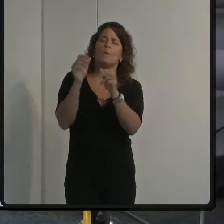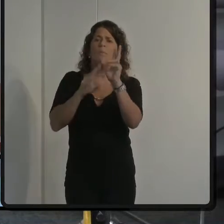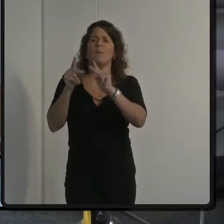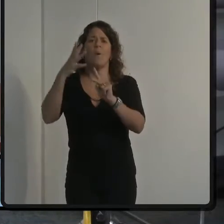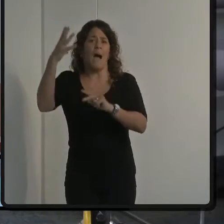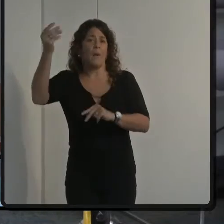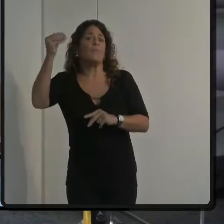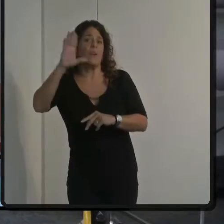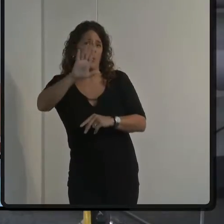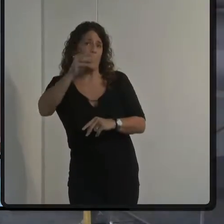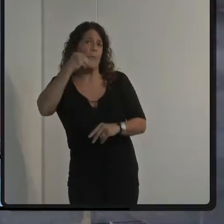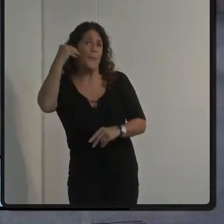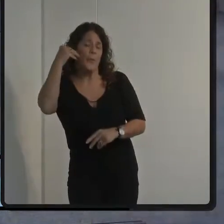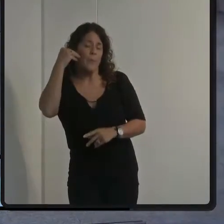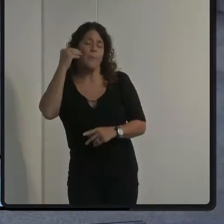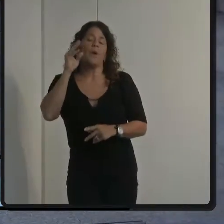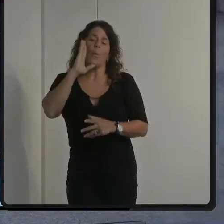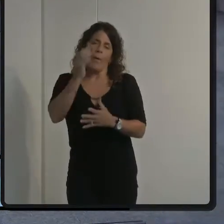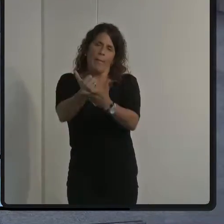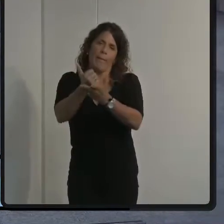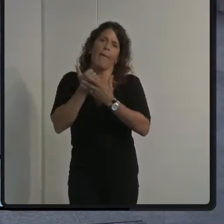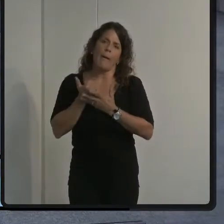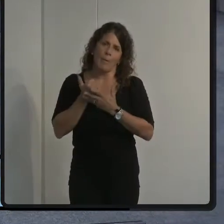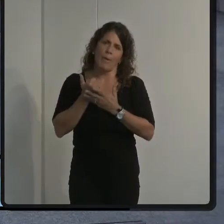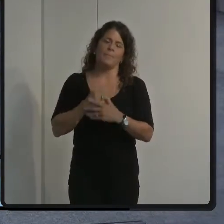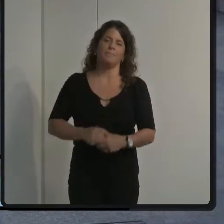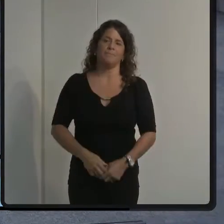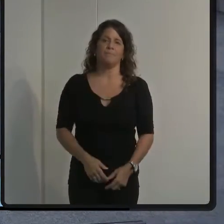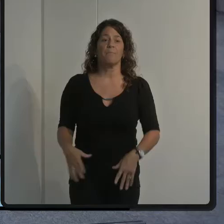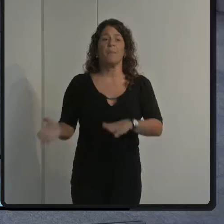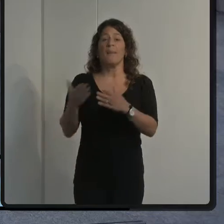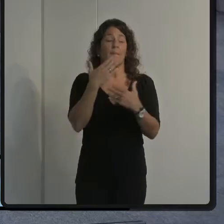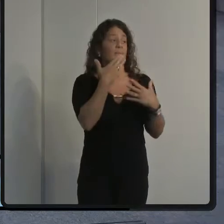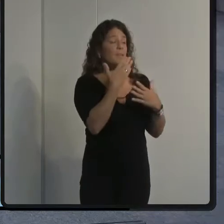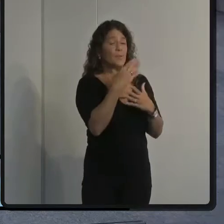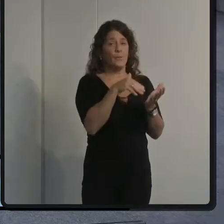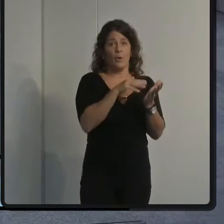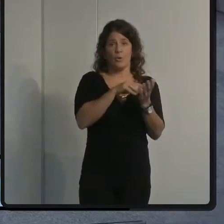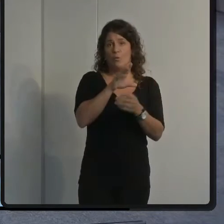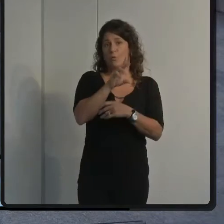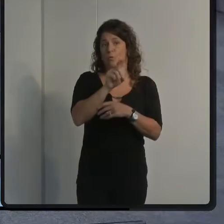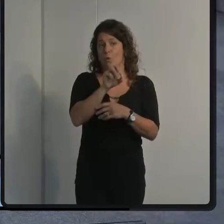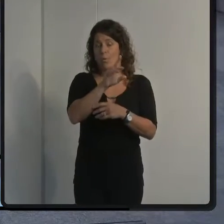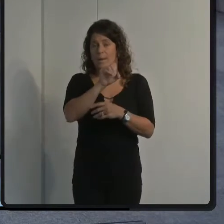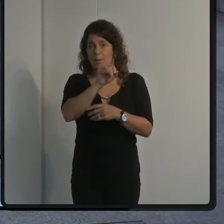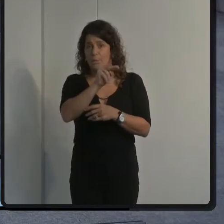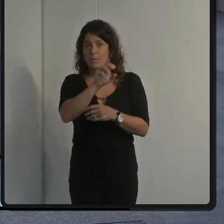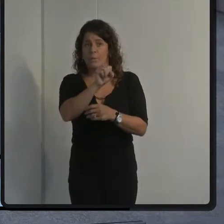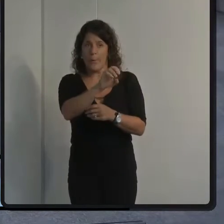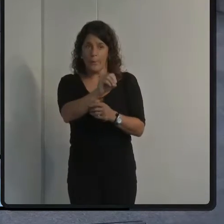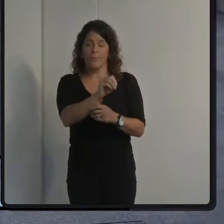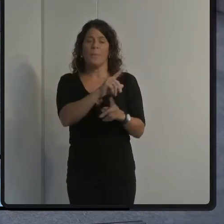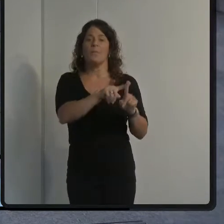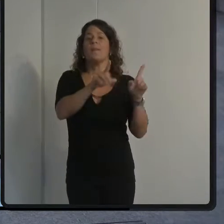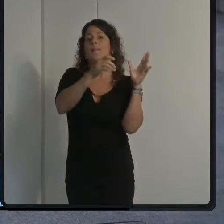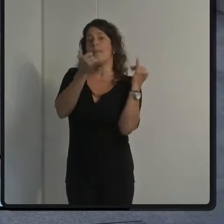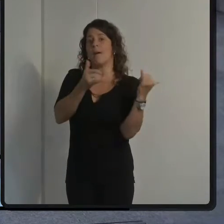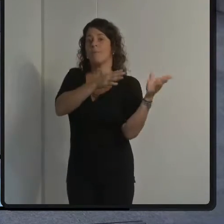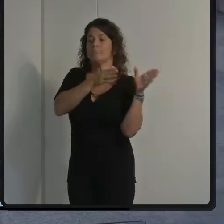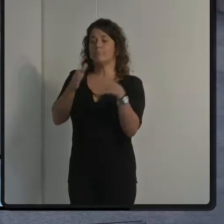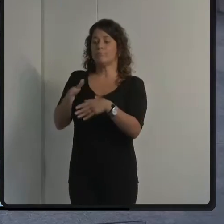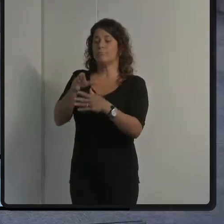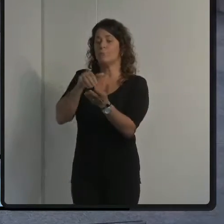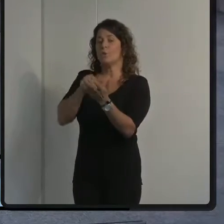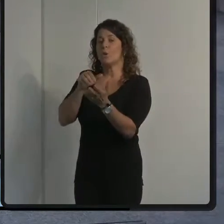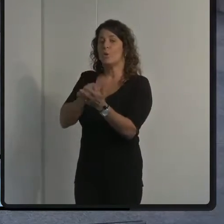you. Thank you, Dr. Dornosa. Dr. Henning Anzorg, the county's public health officer, is also here with us today to talk in greater